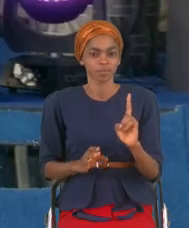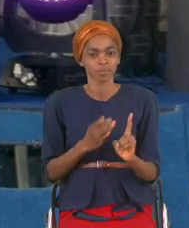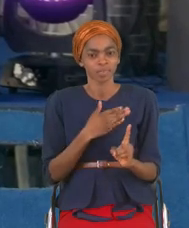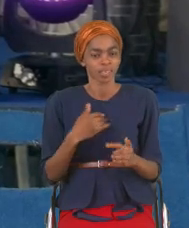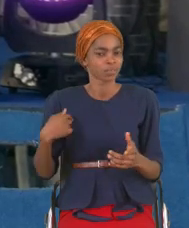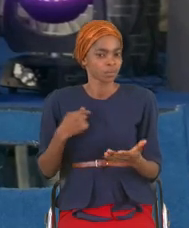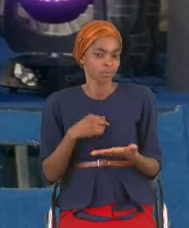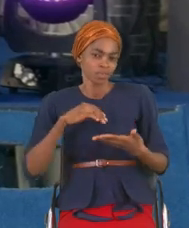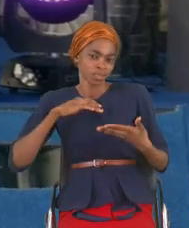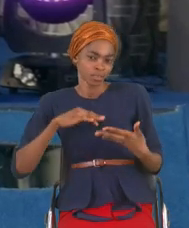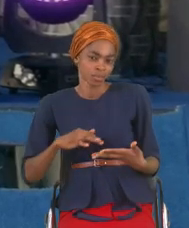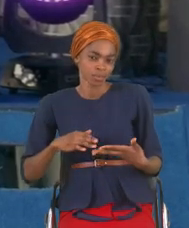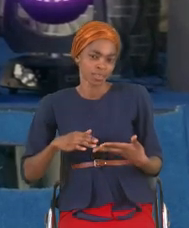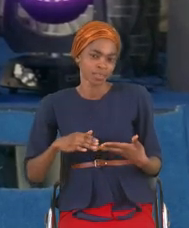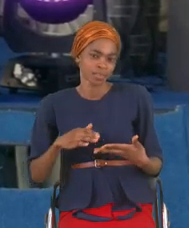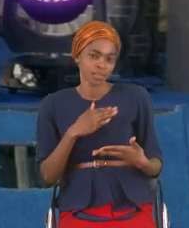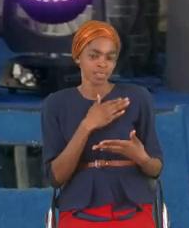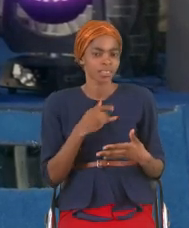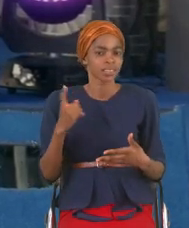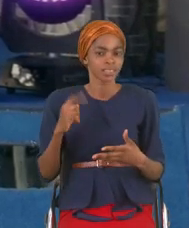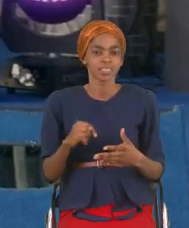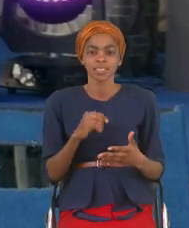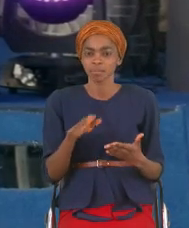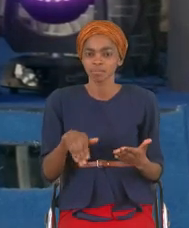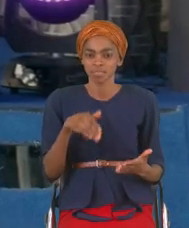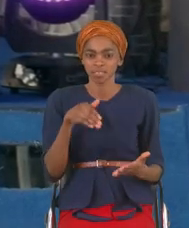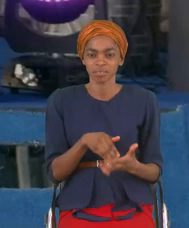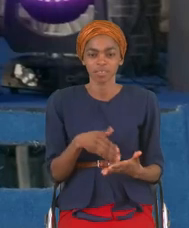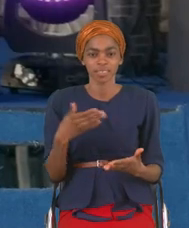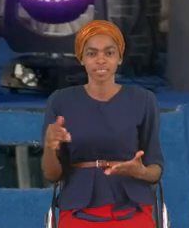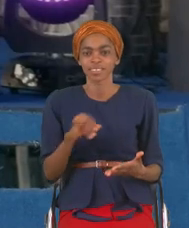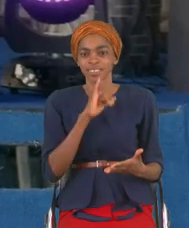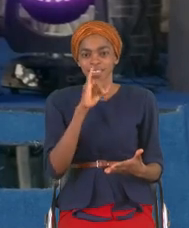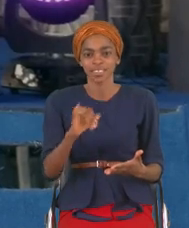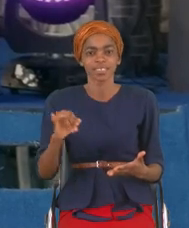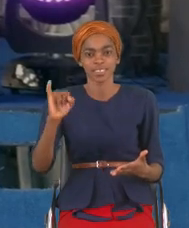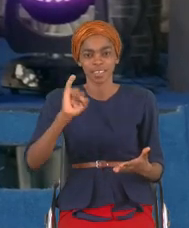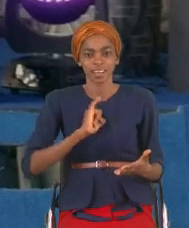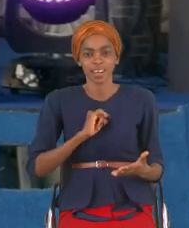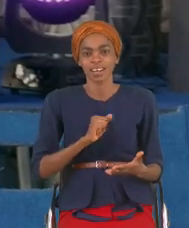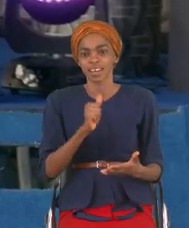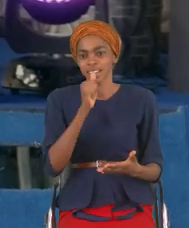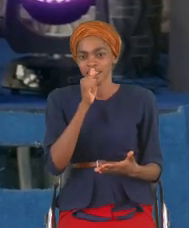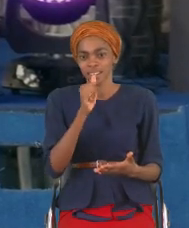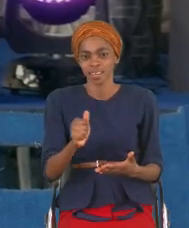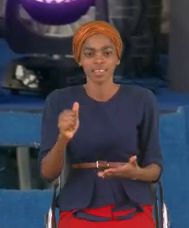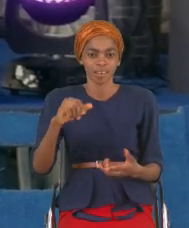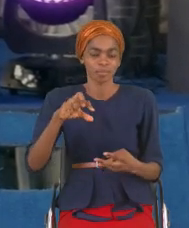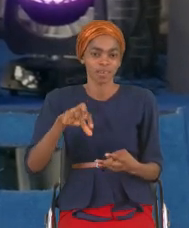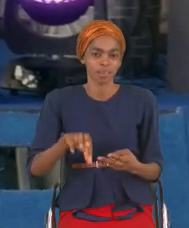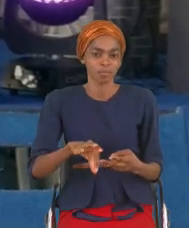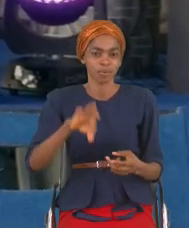studied and the major thing was i am appointed